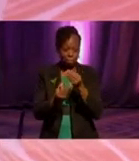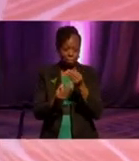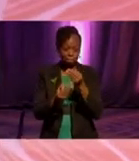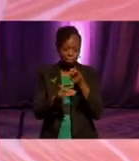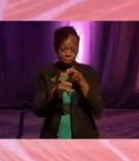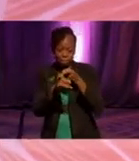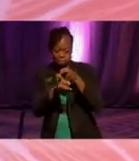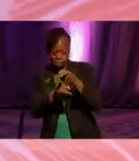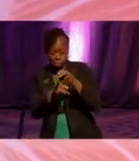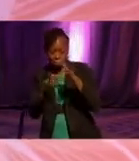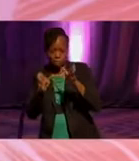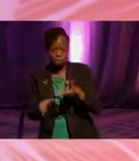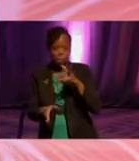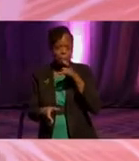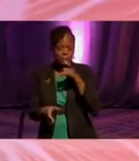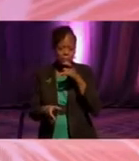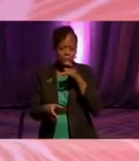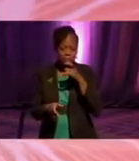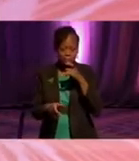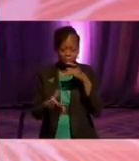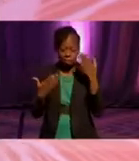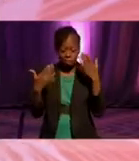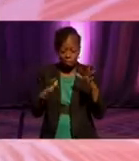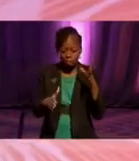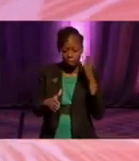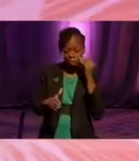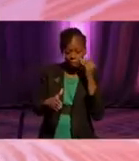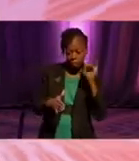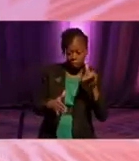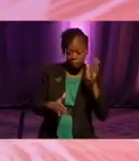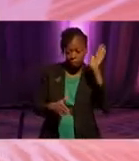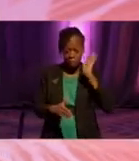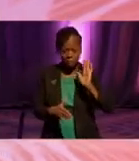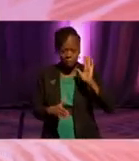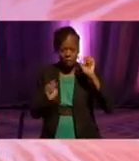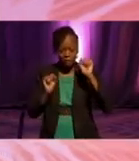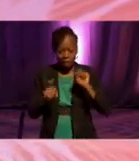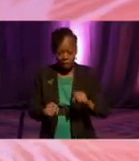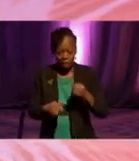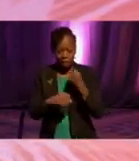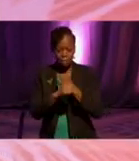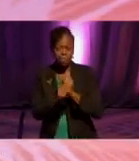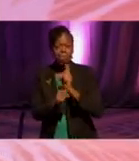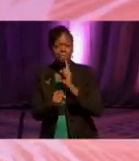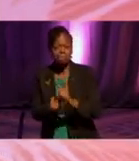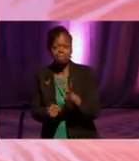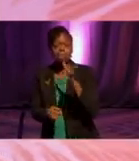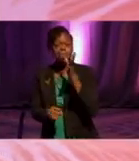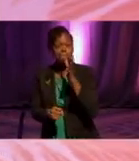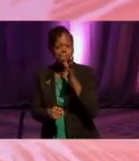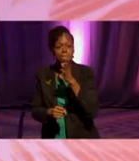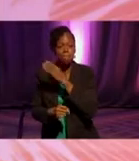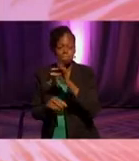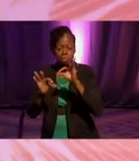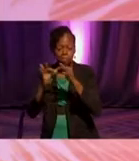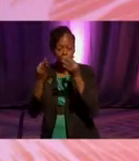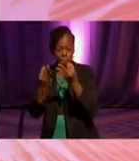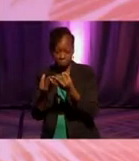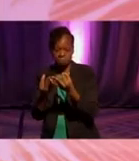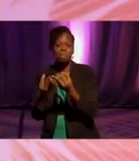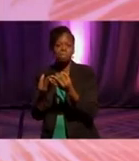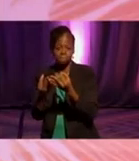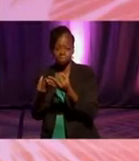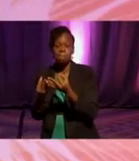professional who's been to that rodeo, who can assure a mom and a family